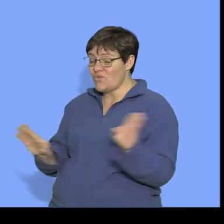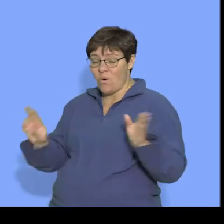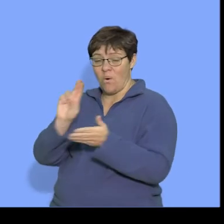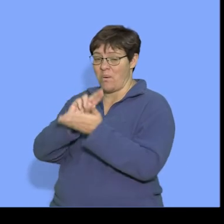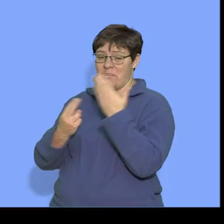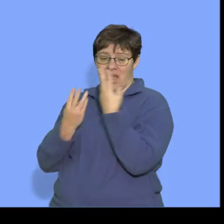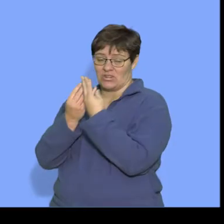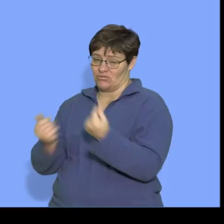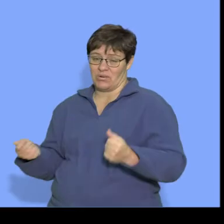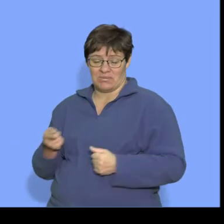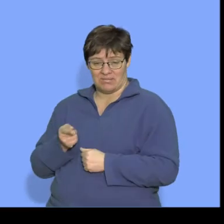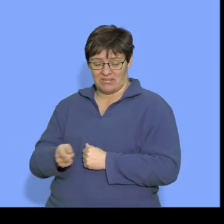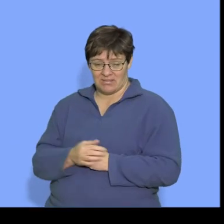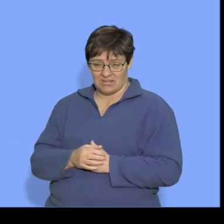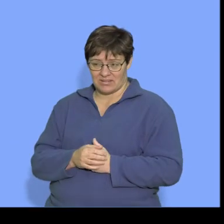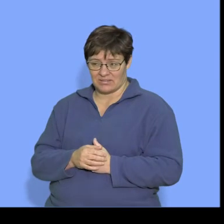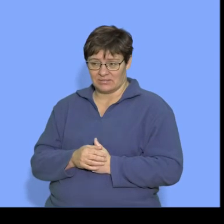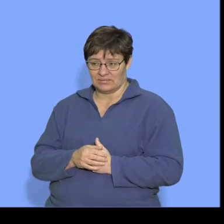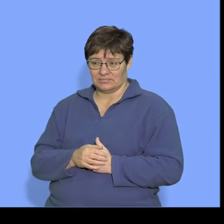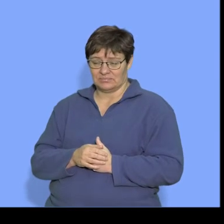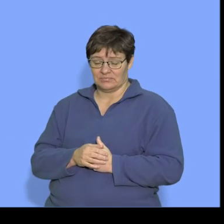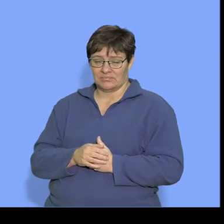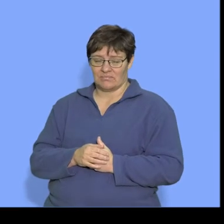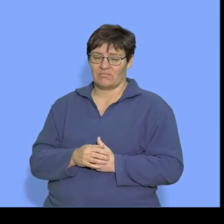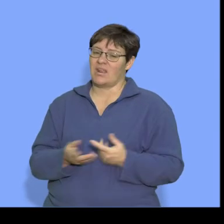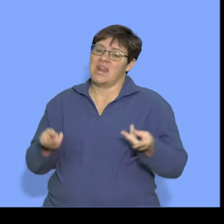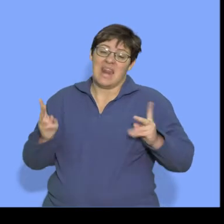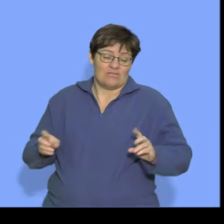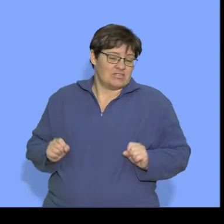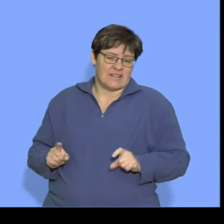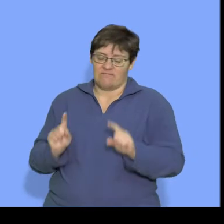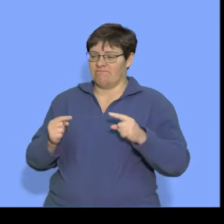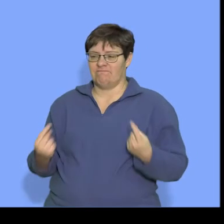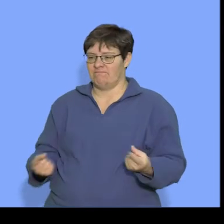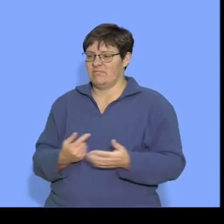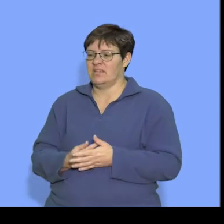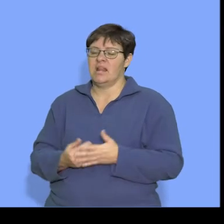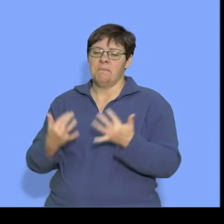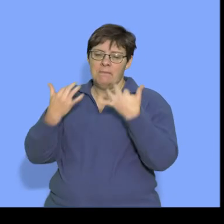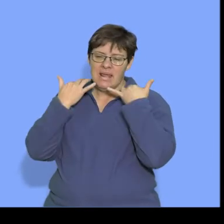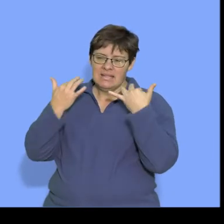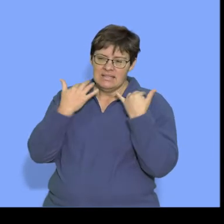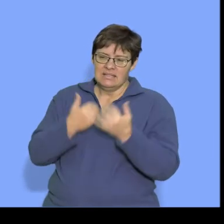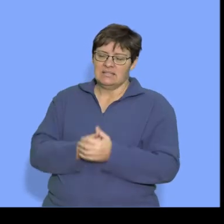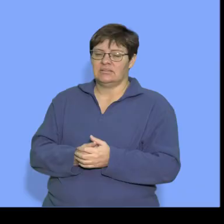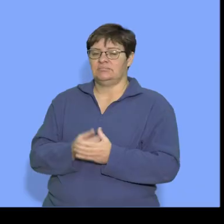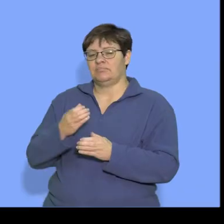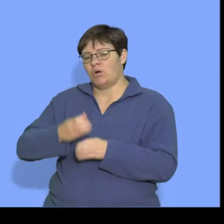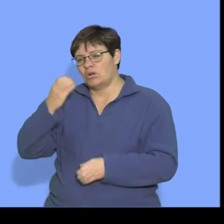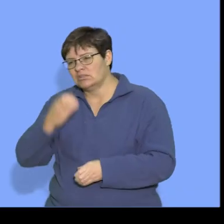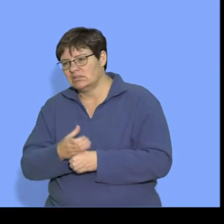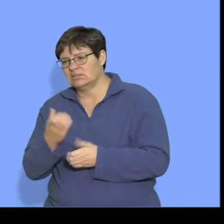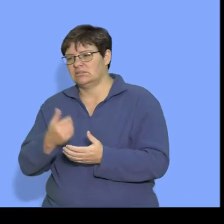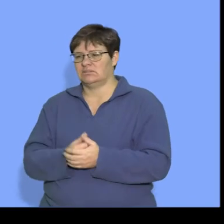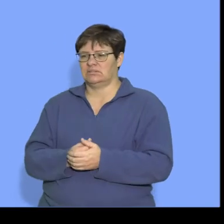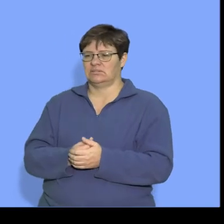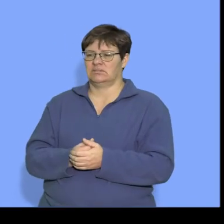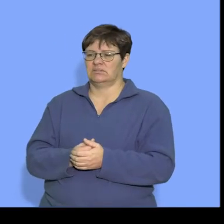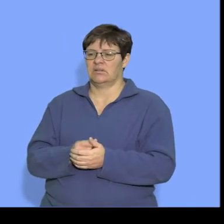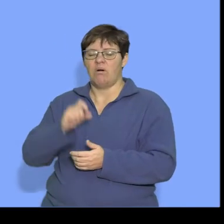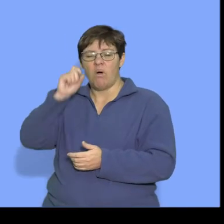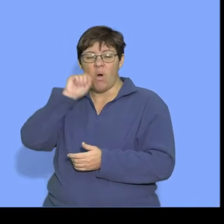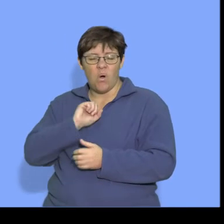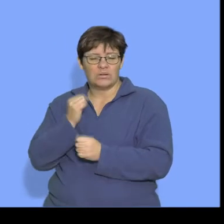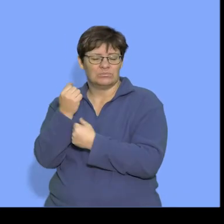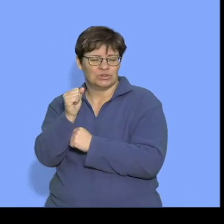which cannot be degraded naturally. So this would be plastic bottles and cans,